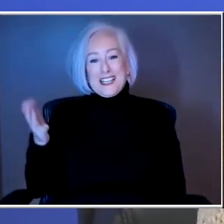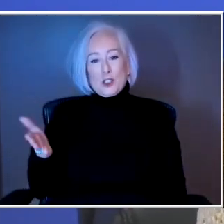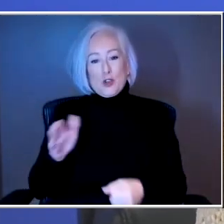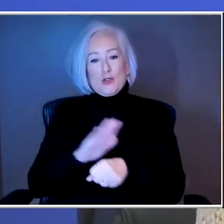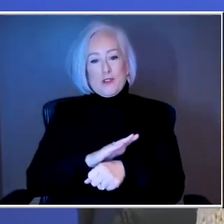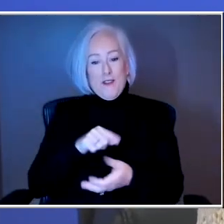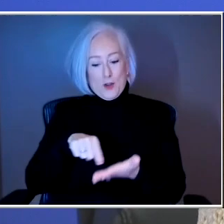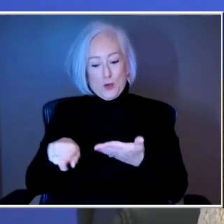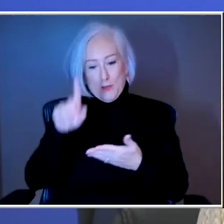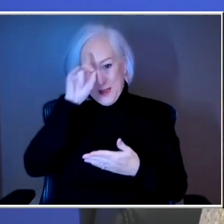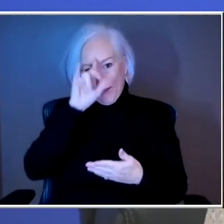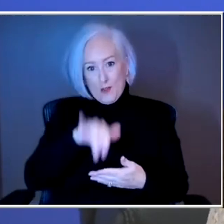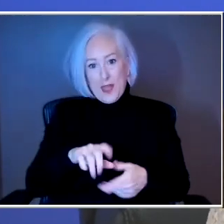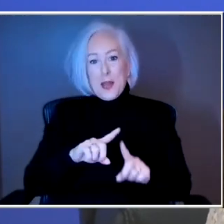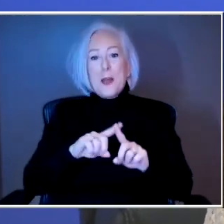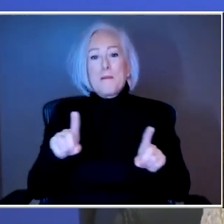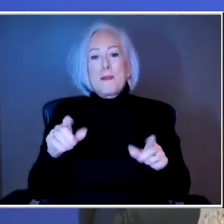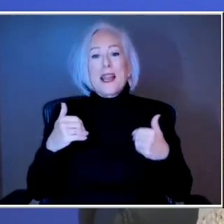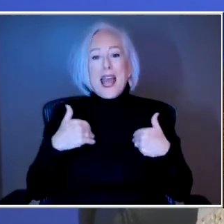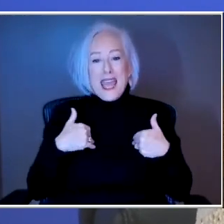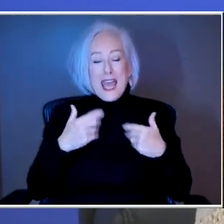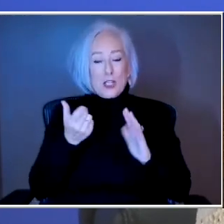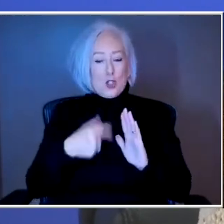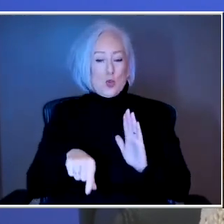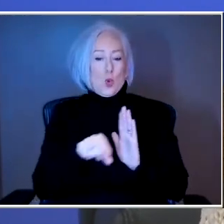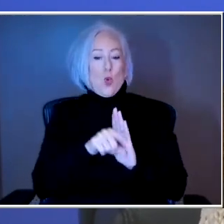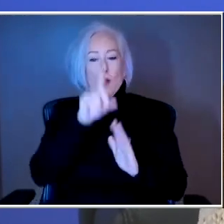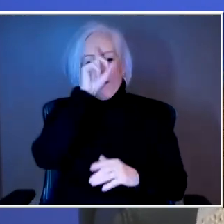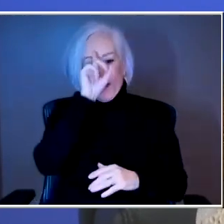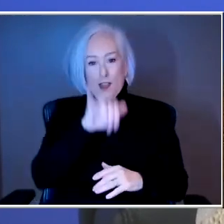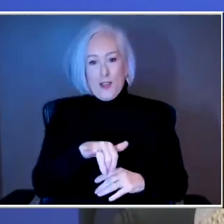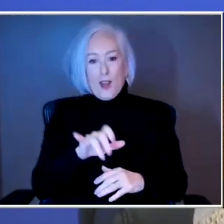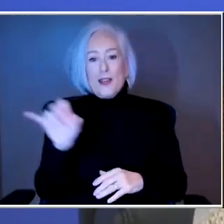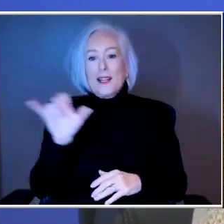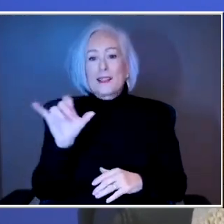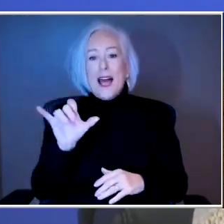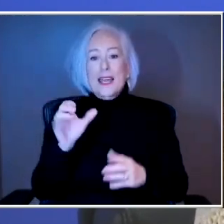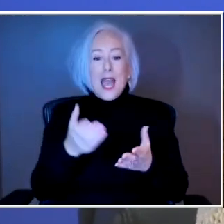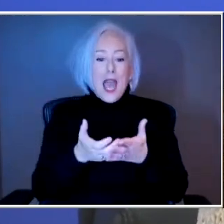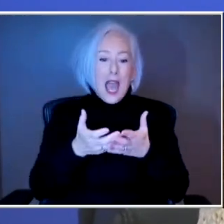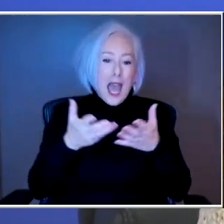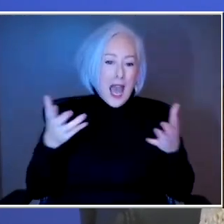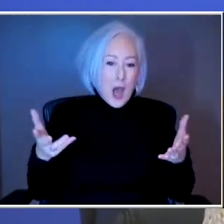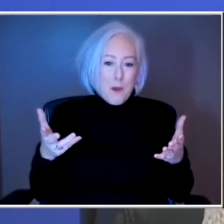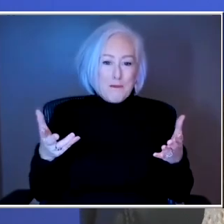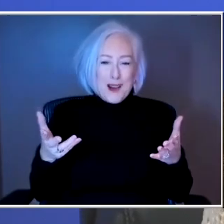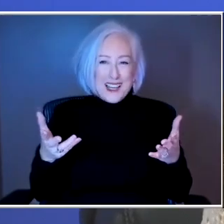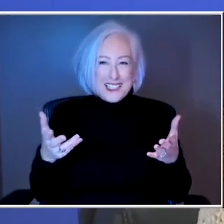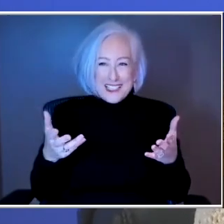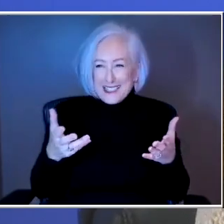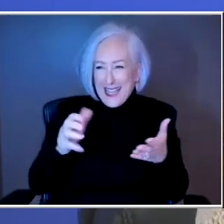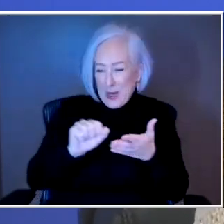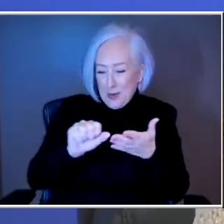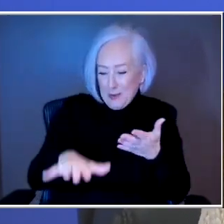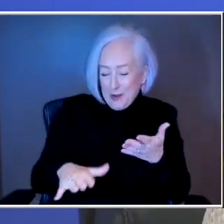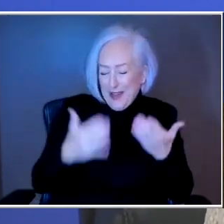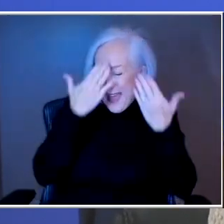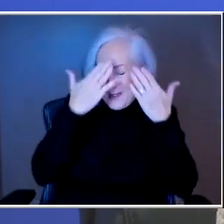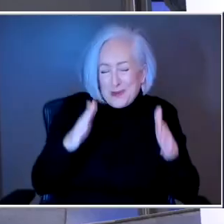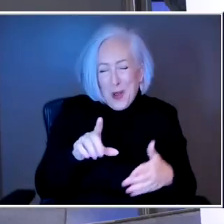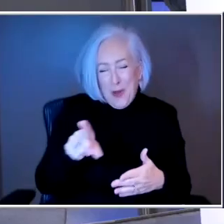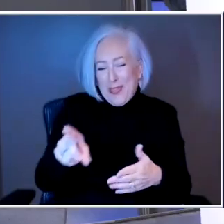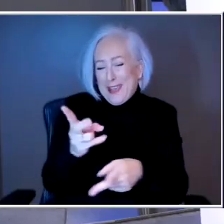certain qualifications, like how much was taken, and I don't really know all that, but they took care of me. The office took care of